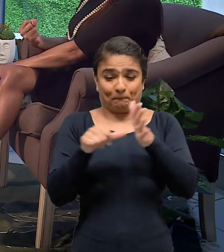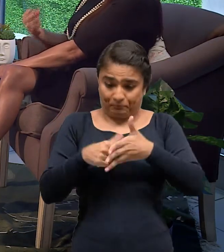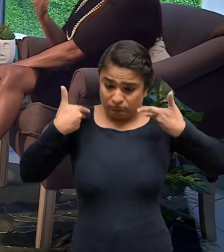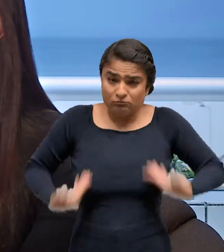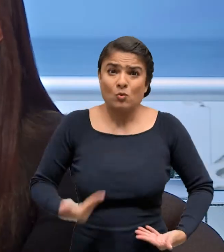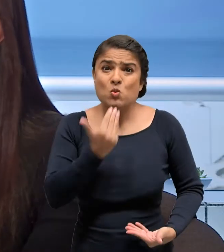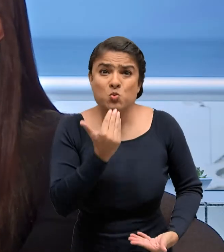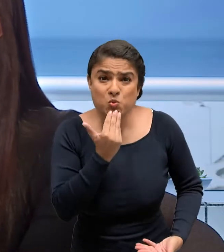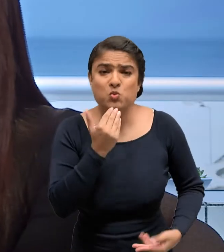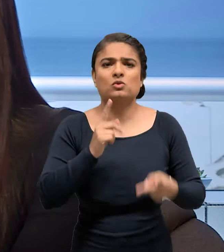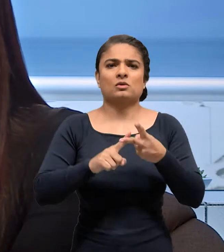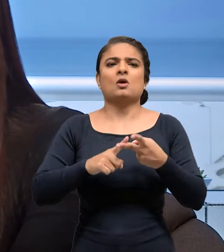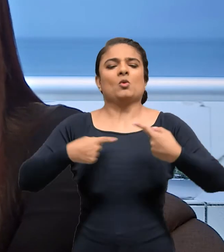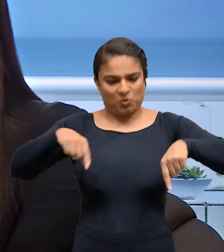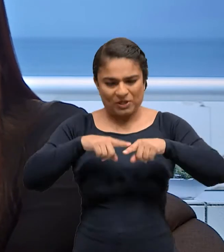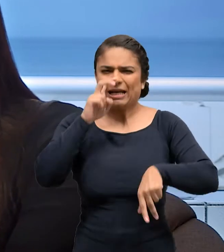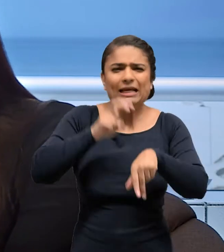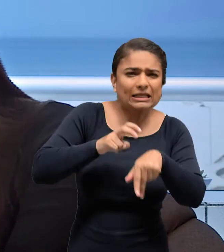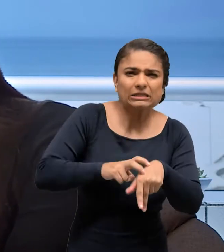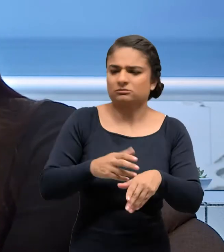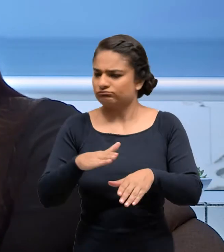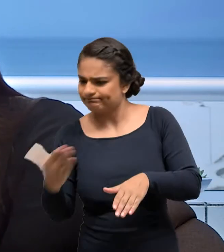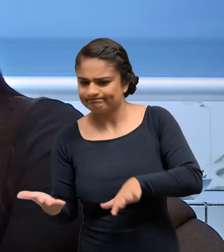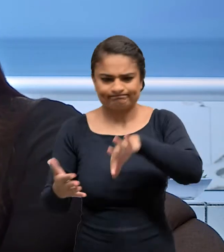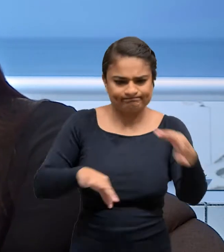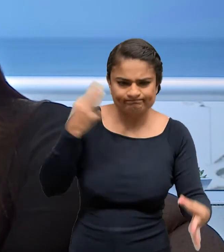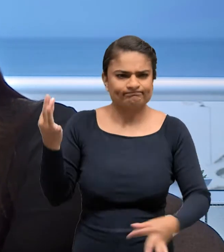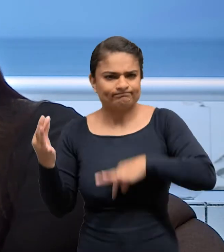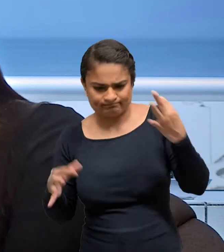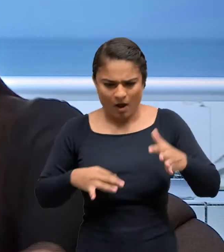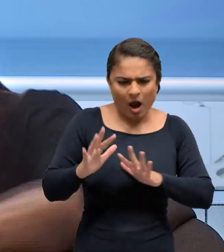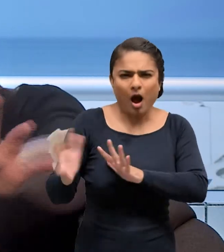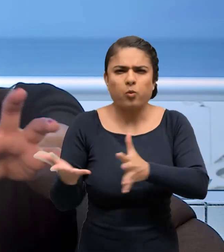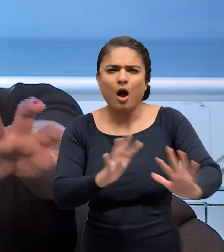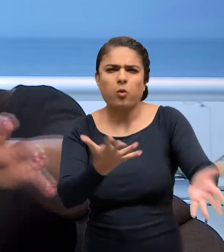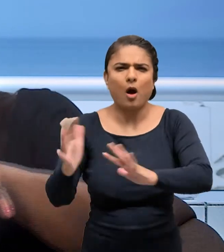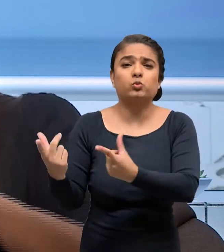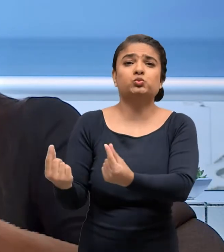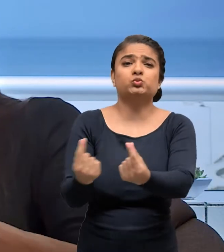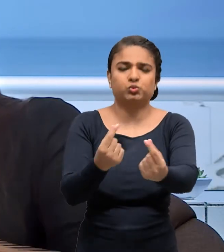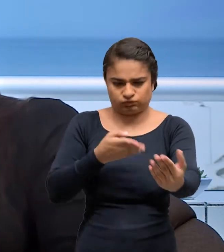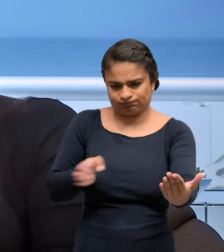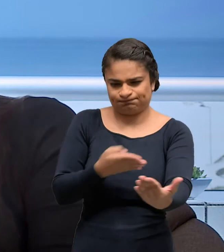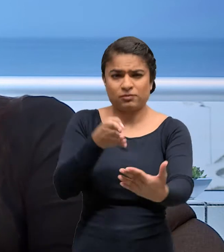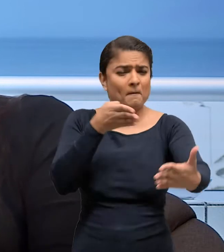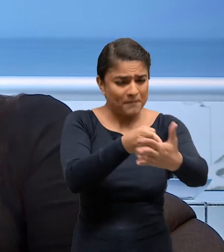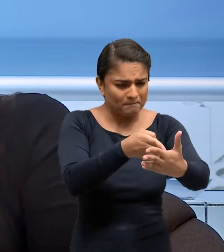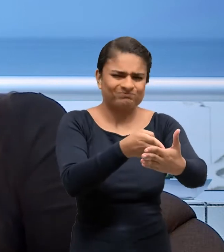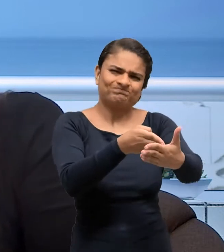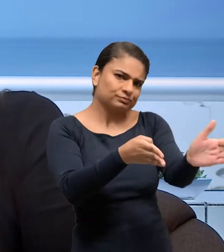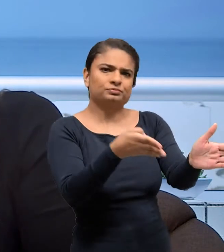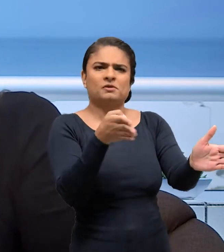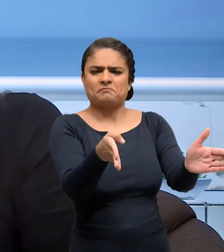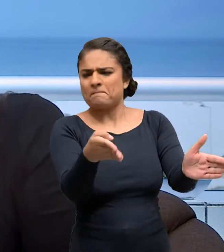are, you start to unpack the road. And with that is to look at, this is an obstacle, how am I going